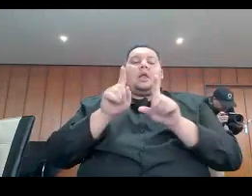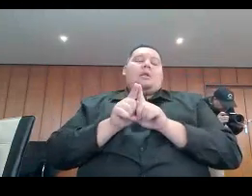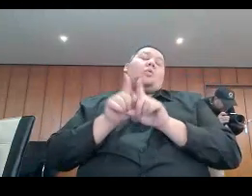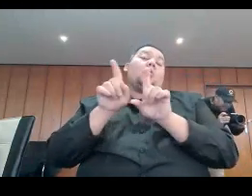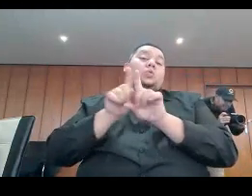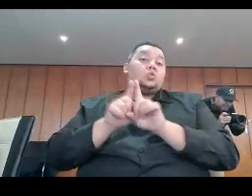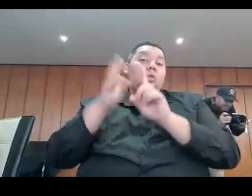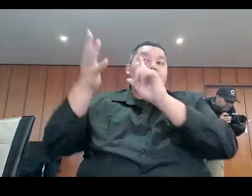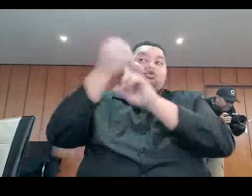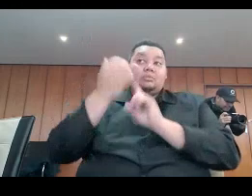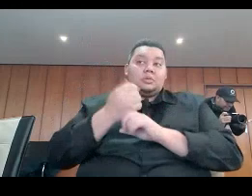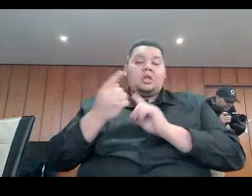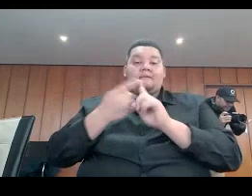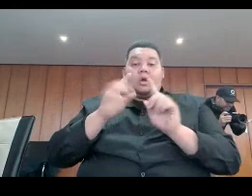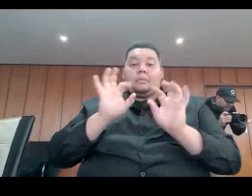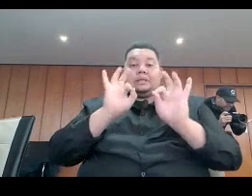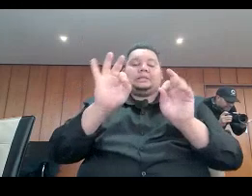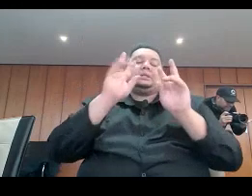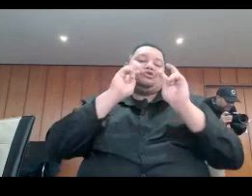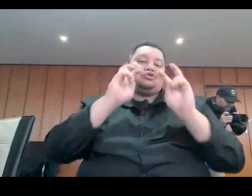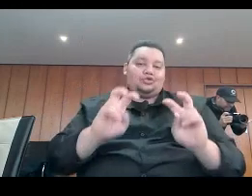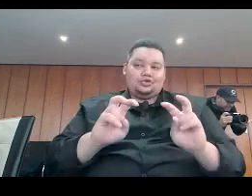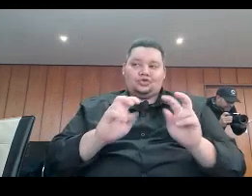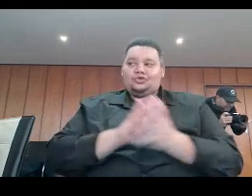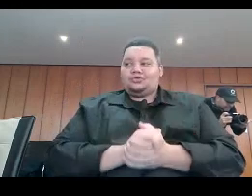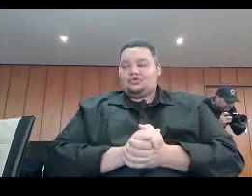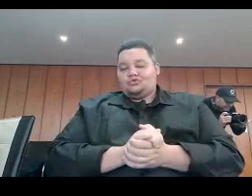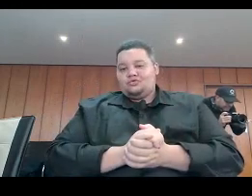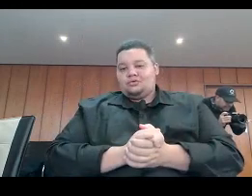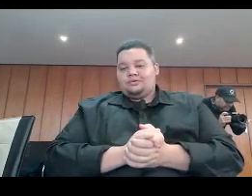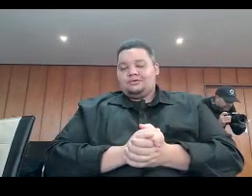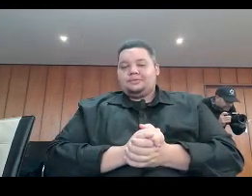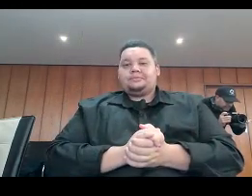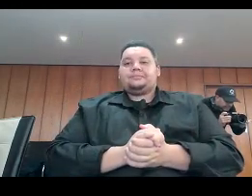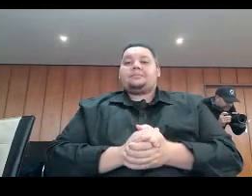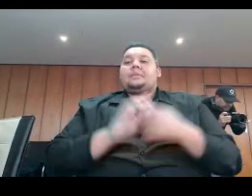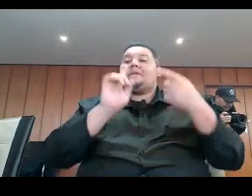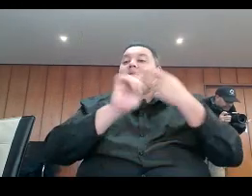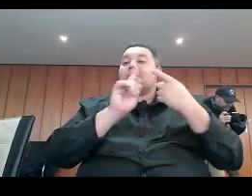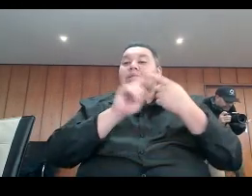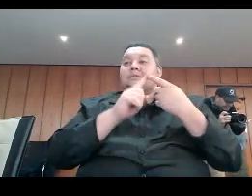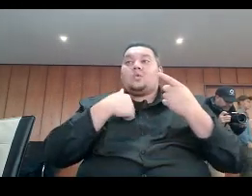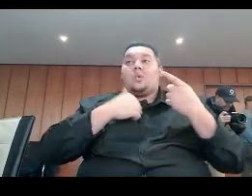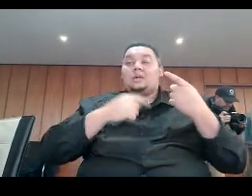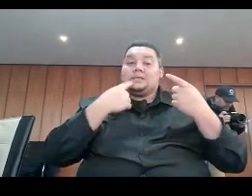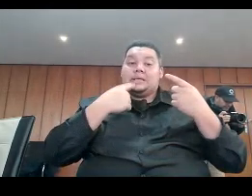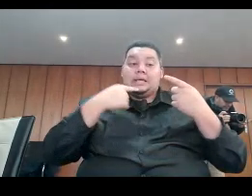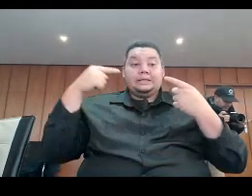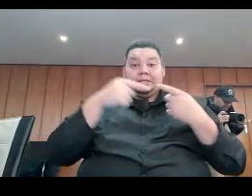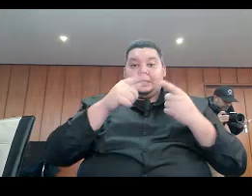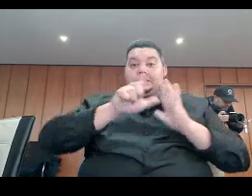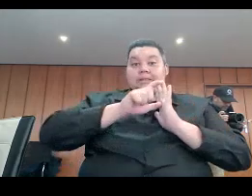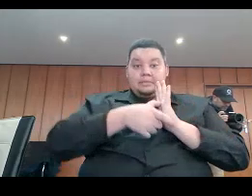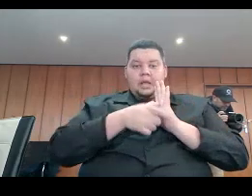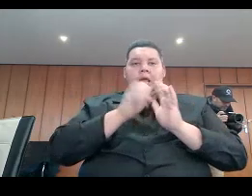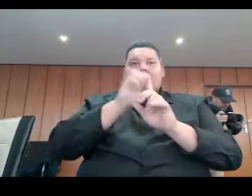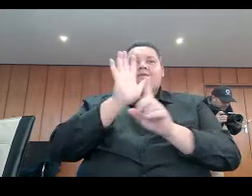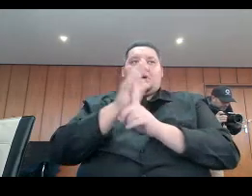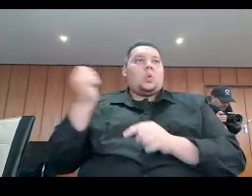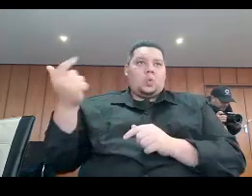achievements of this kind of research. So first of all, maybe saying disability is something that affects actually